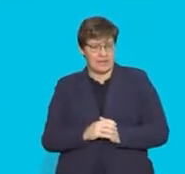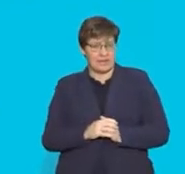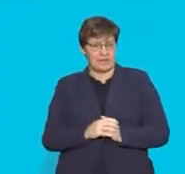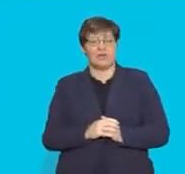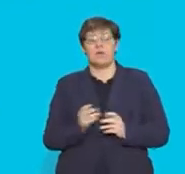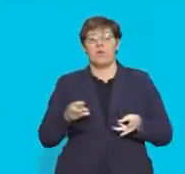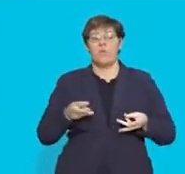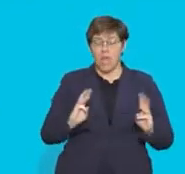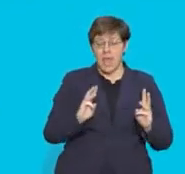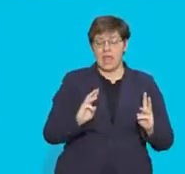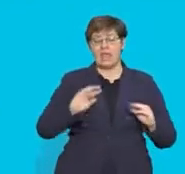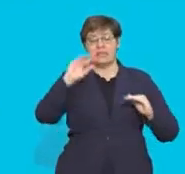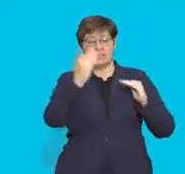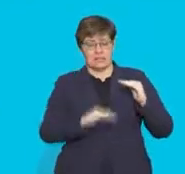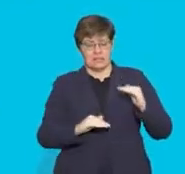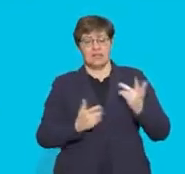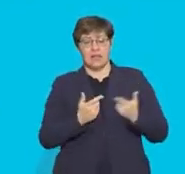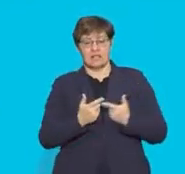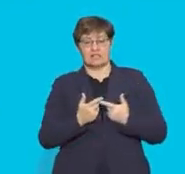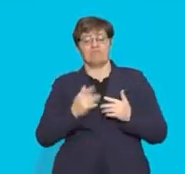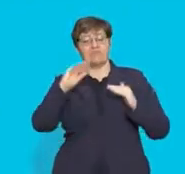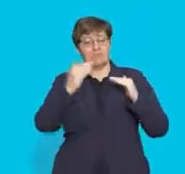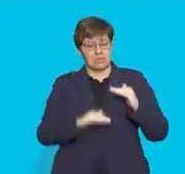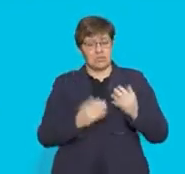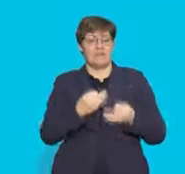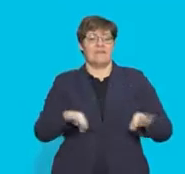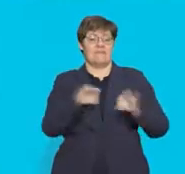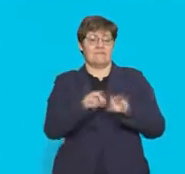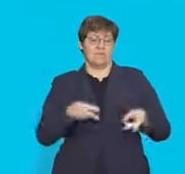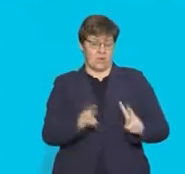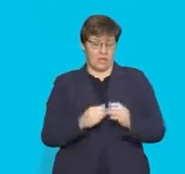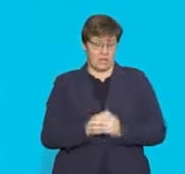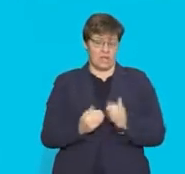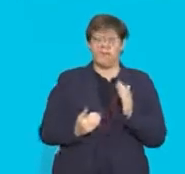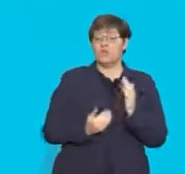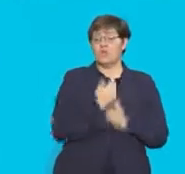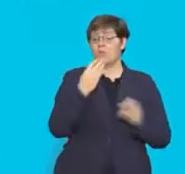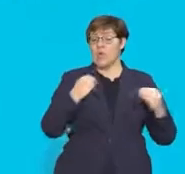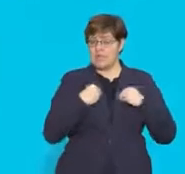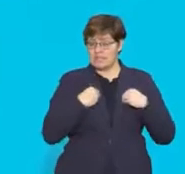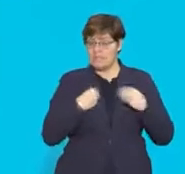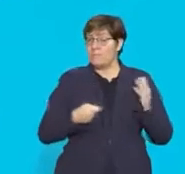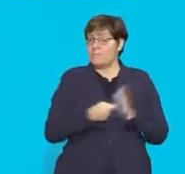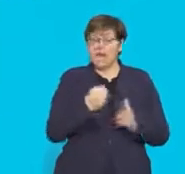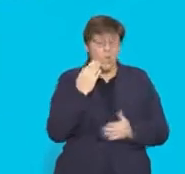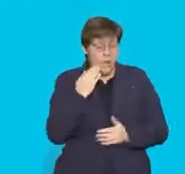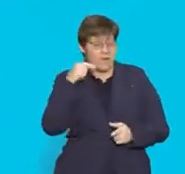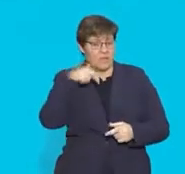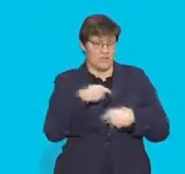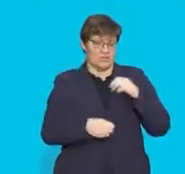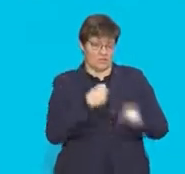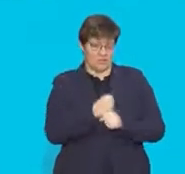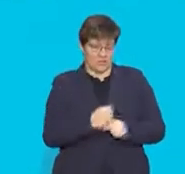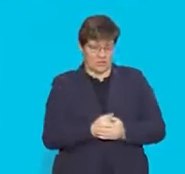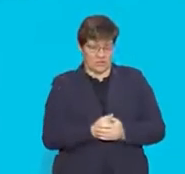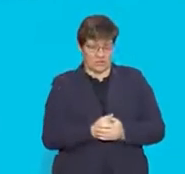My method of depreciation is the diminishing balance method. The new asset was bought this year.